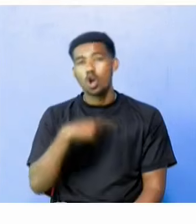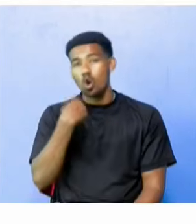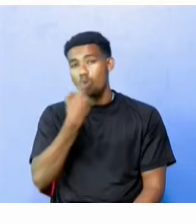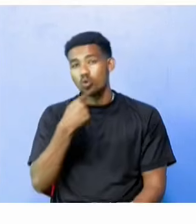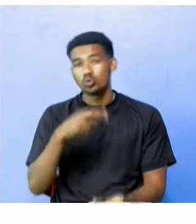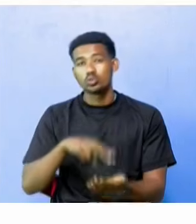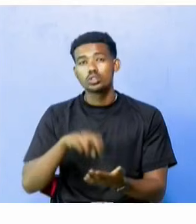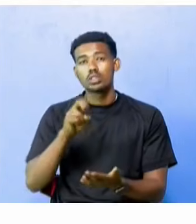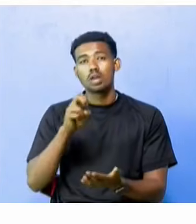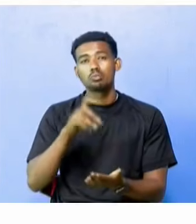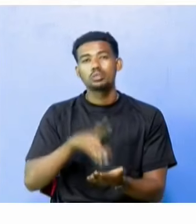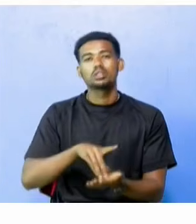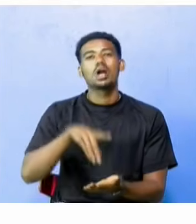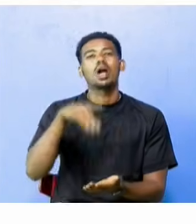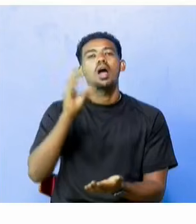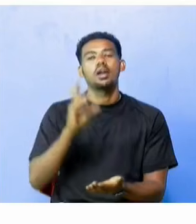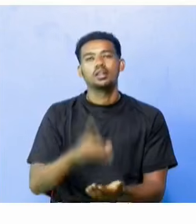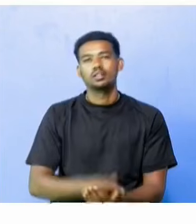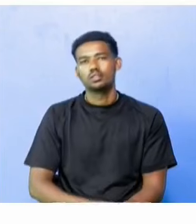higher.